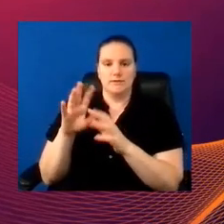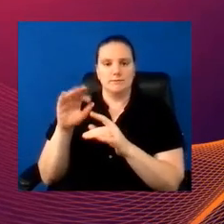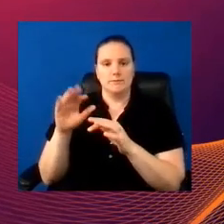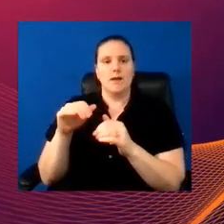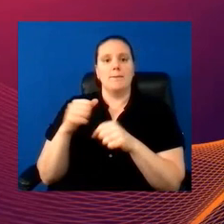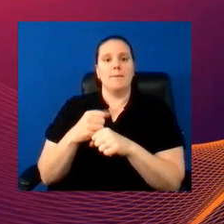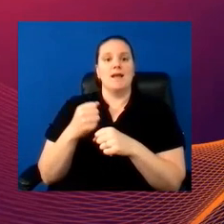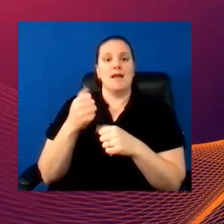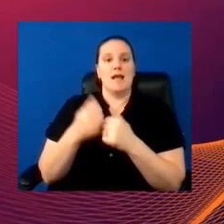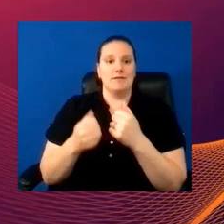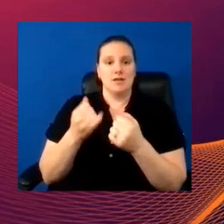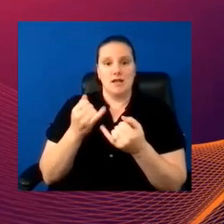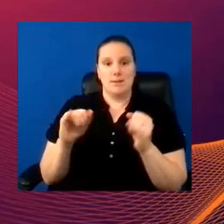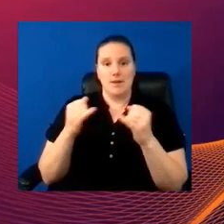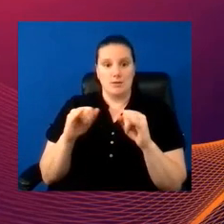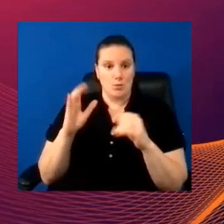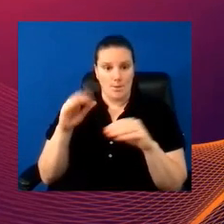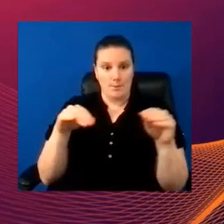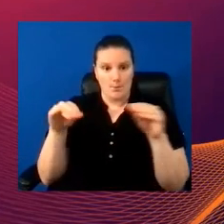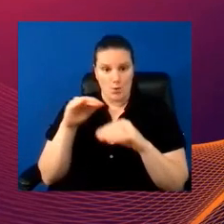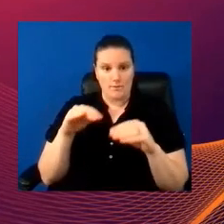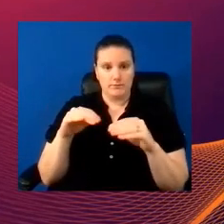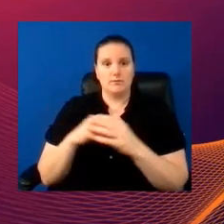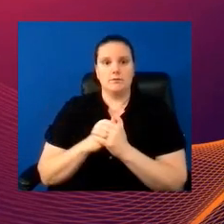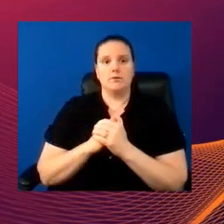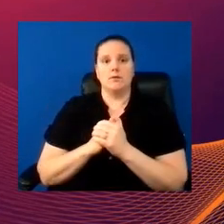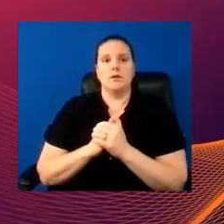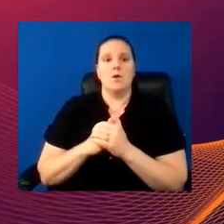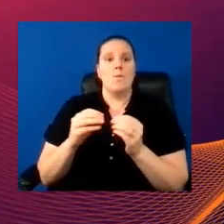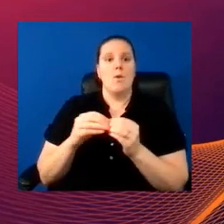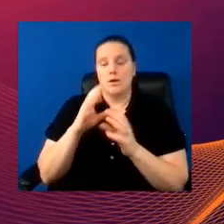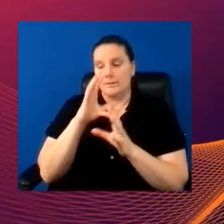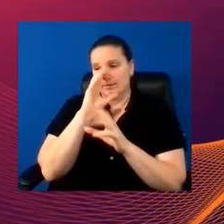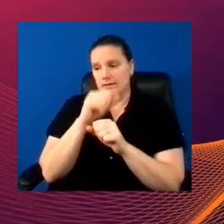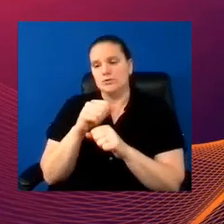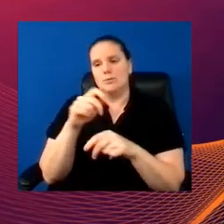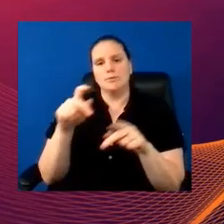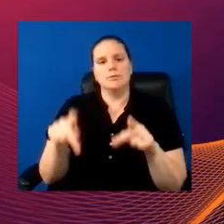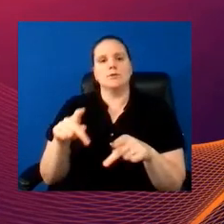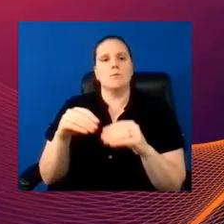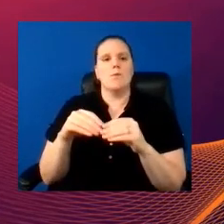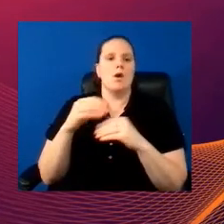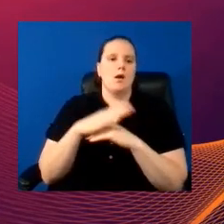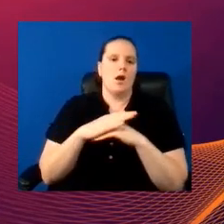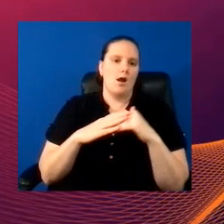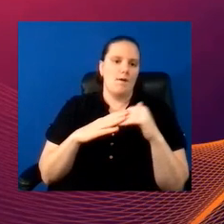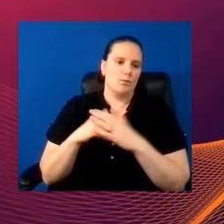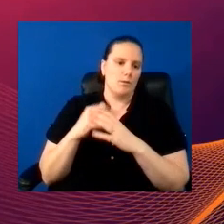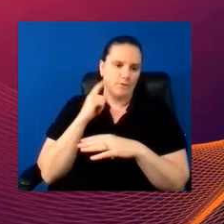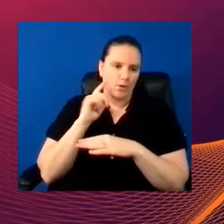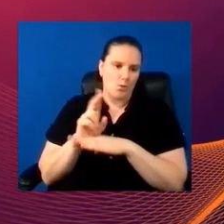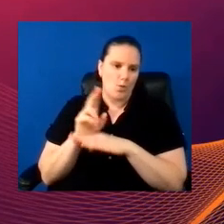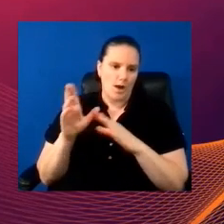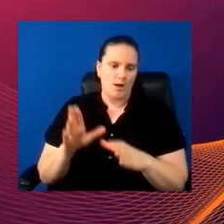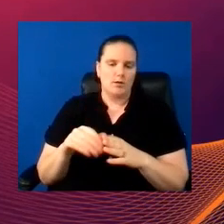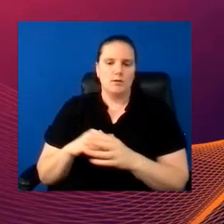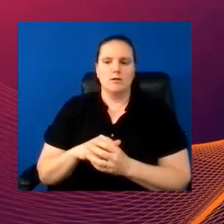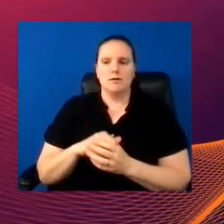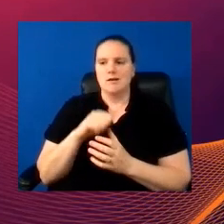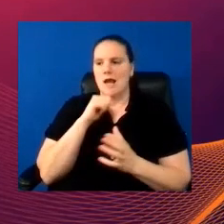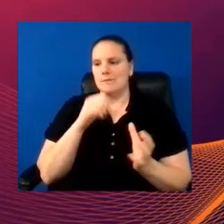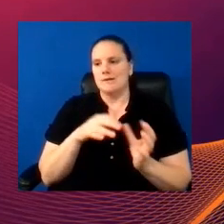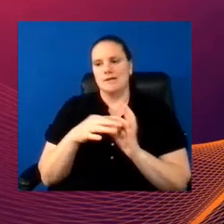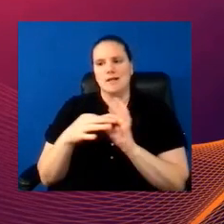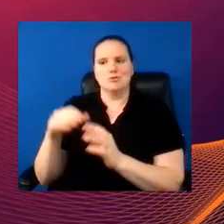finger independently move, more appealing to the viewer, and of course more comfortable to the wearer, and move away from being connected to